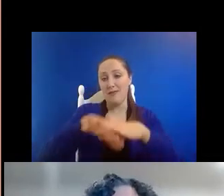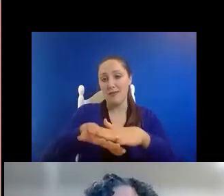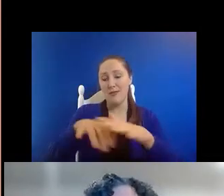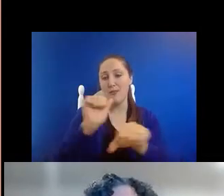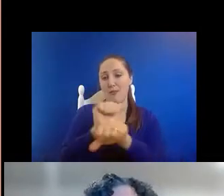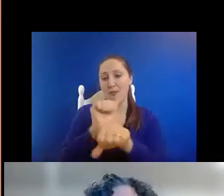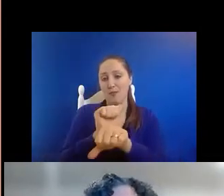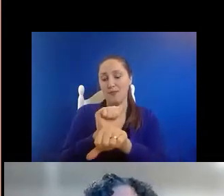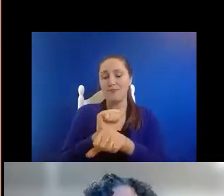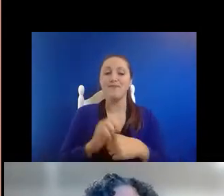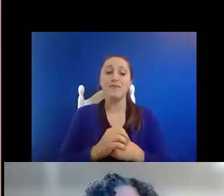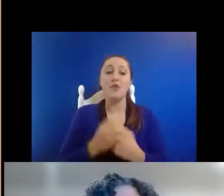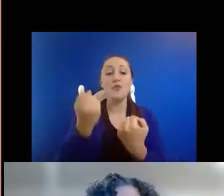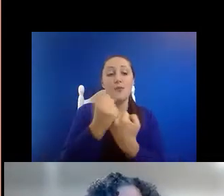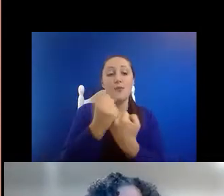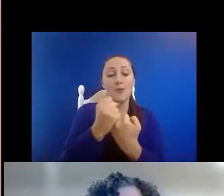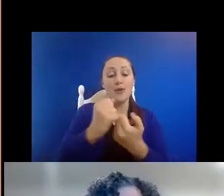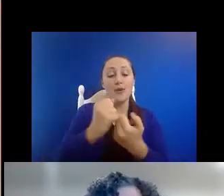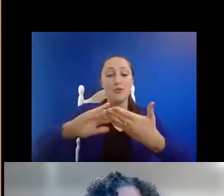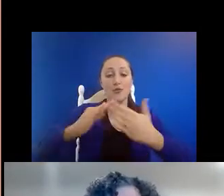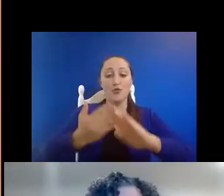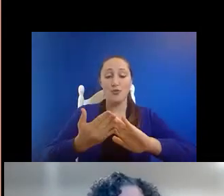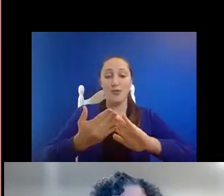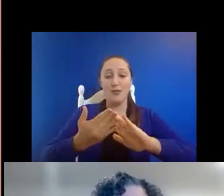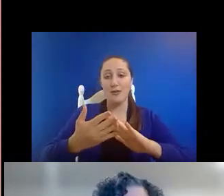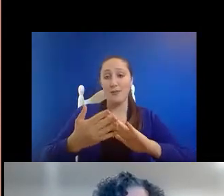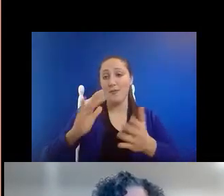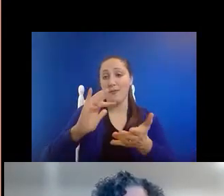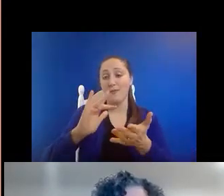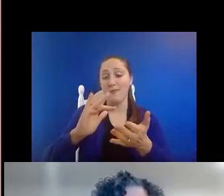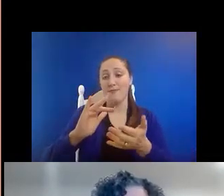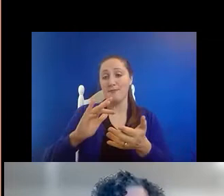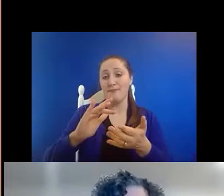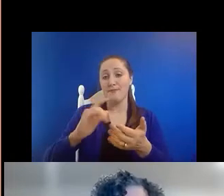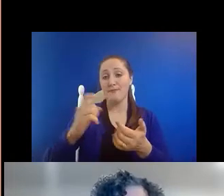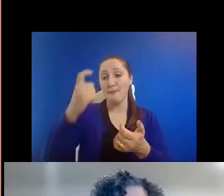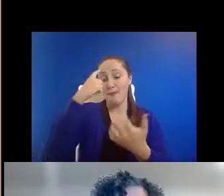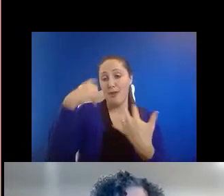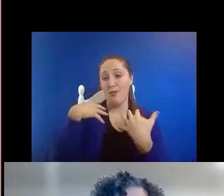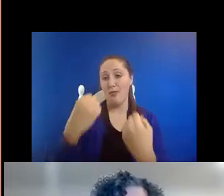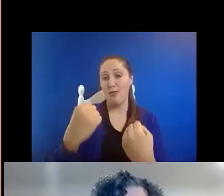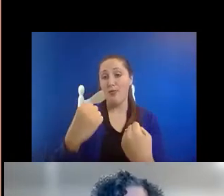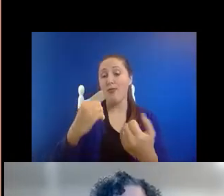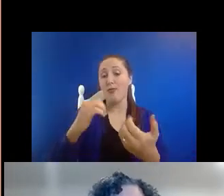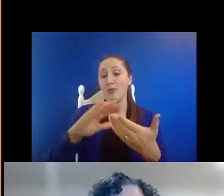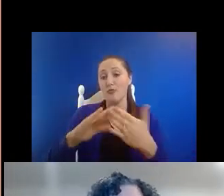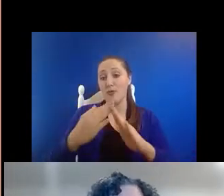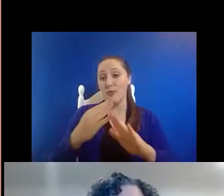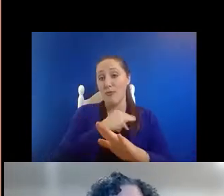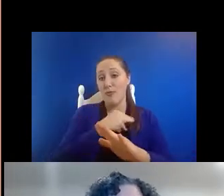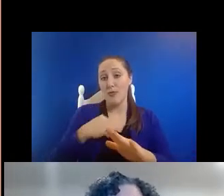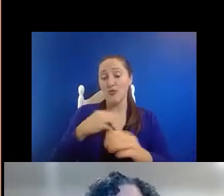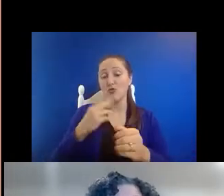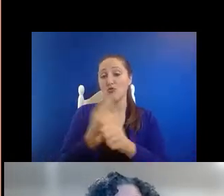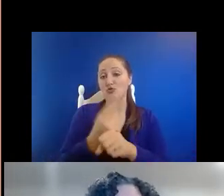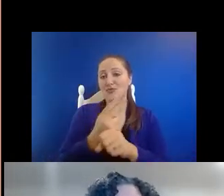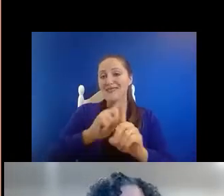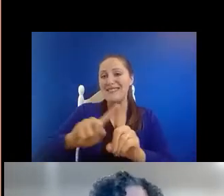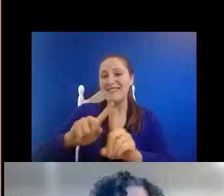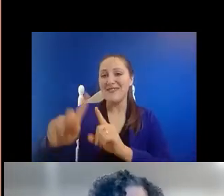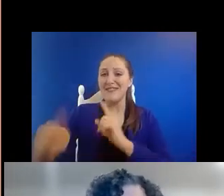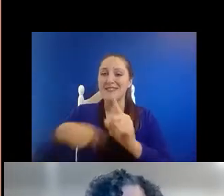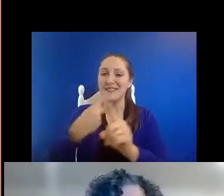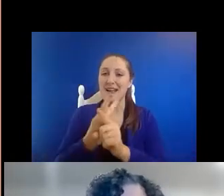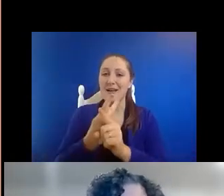supporting community mental health service providers to use alternative payment methodologies that would reward and